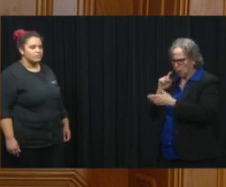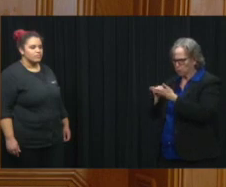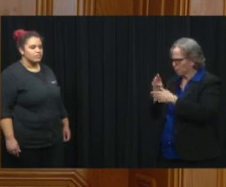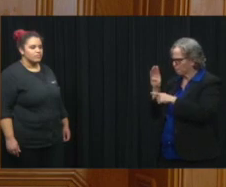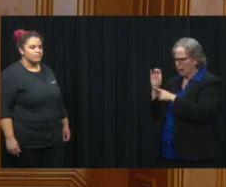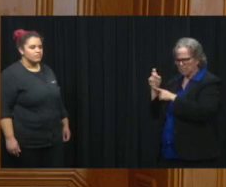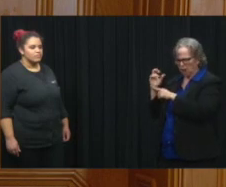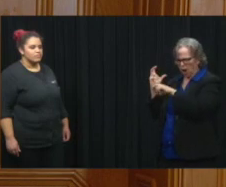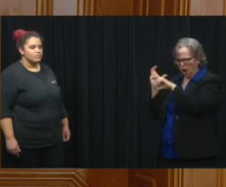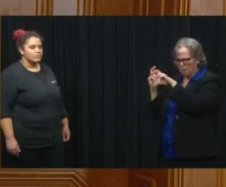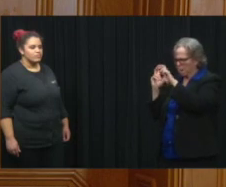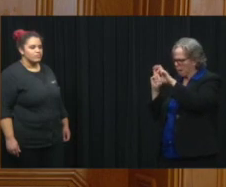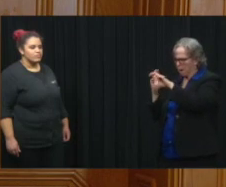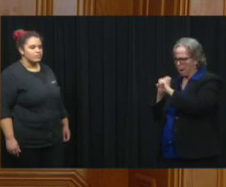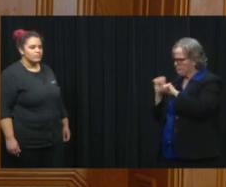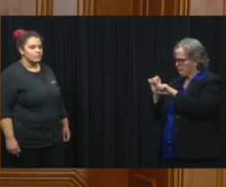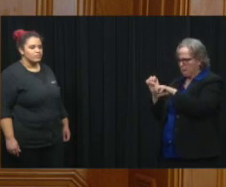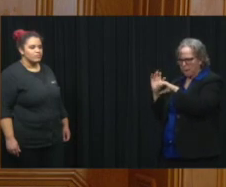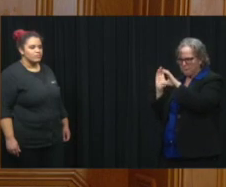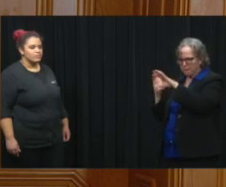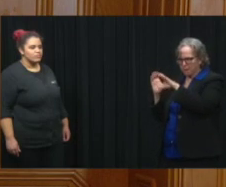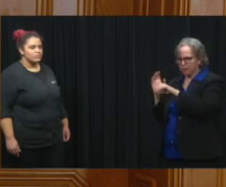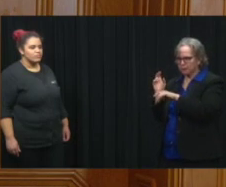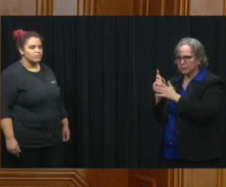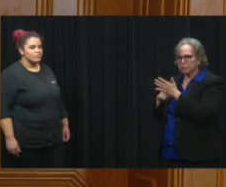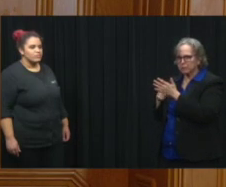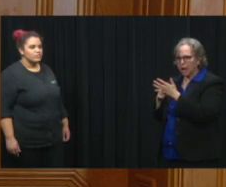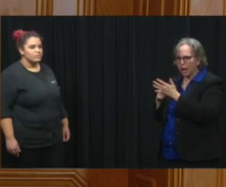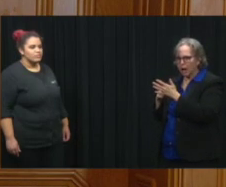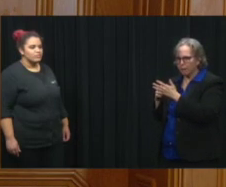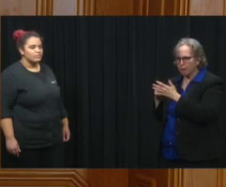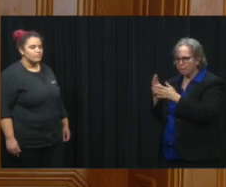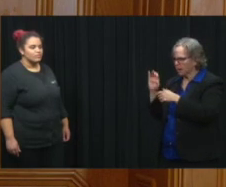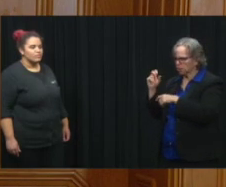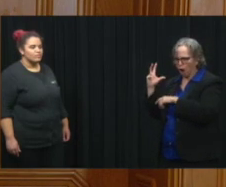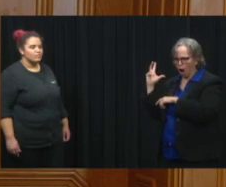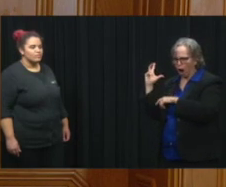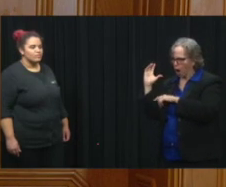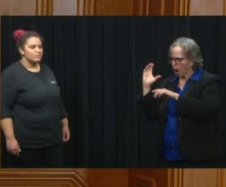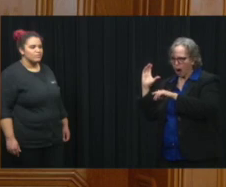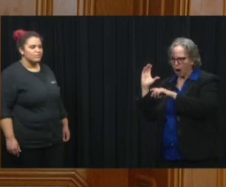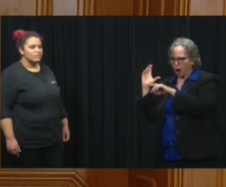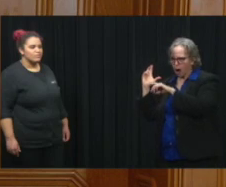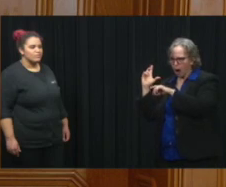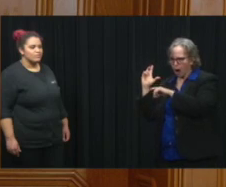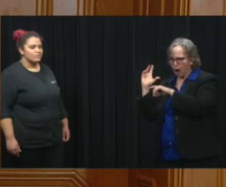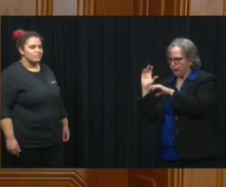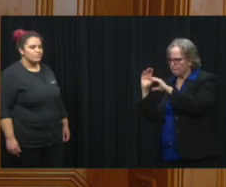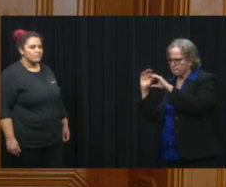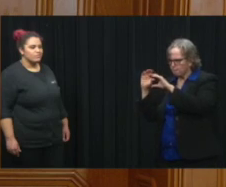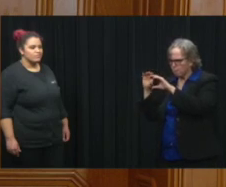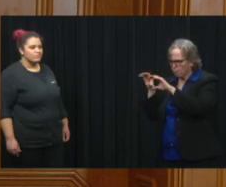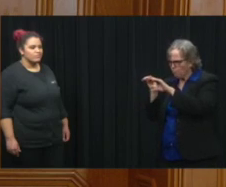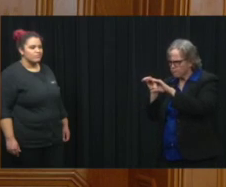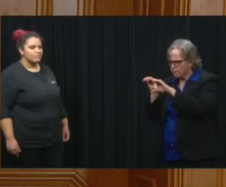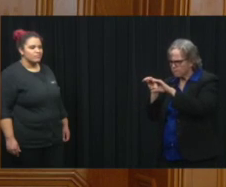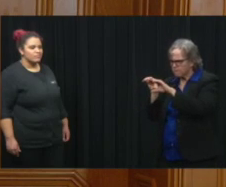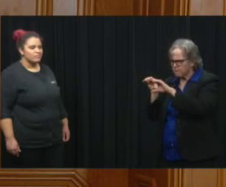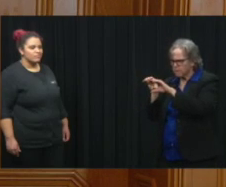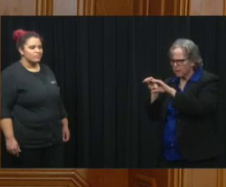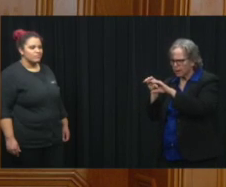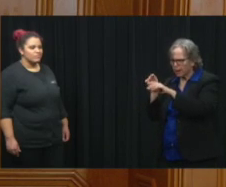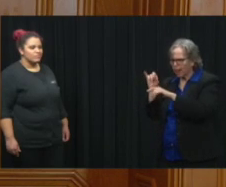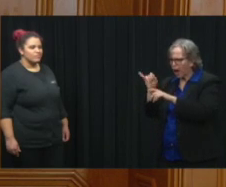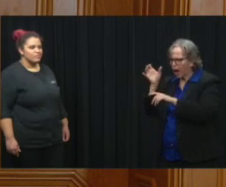the boxcar. But sometimes you'd have to move the boxcar and a little bit. And it's kind of like that. You